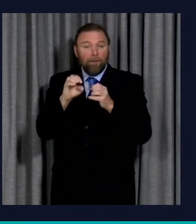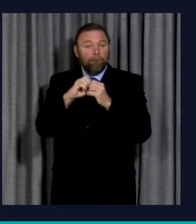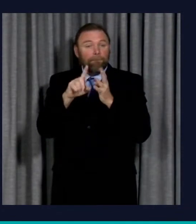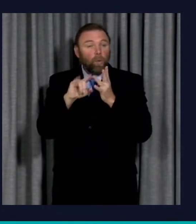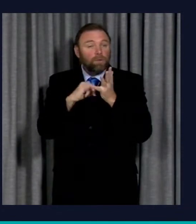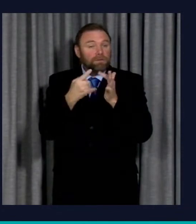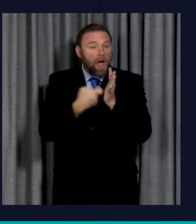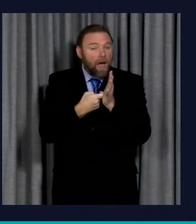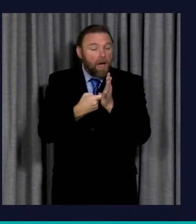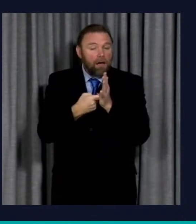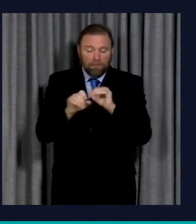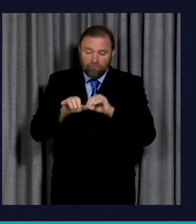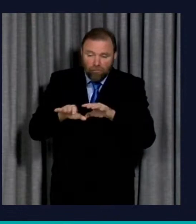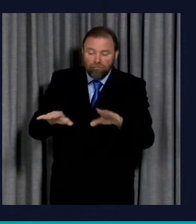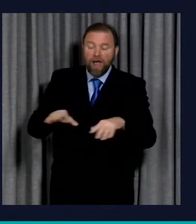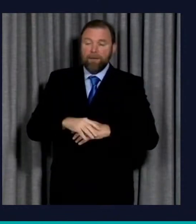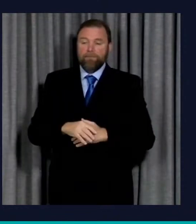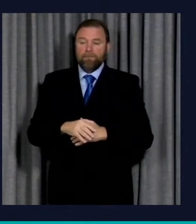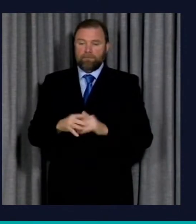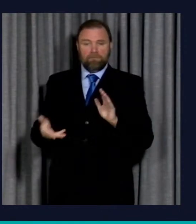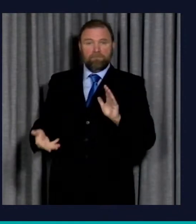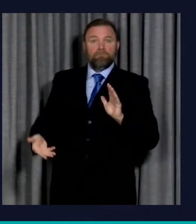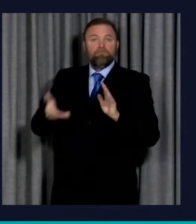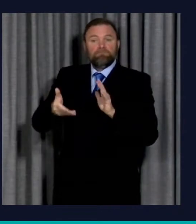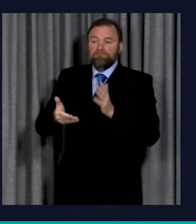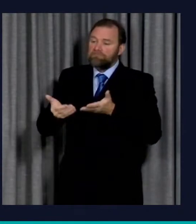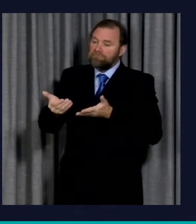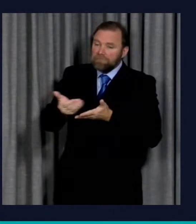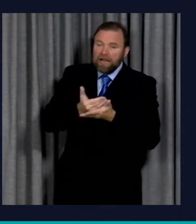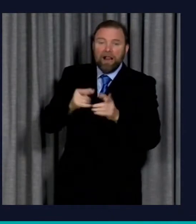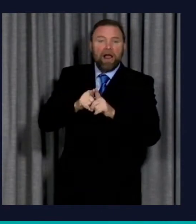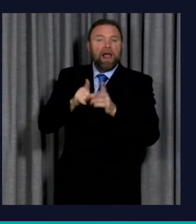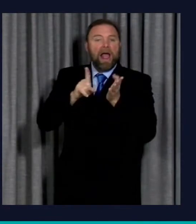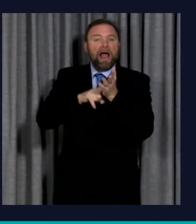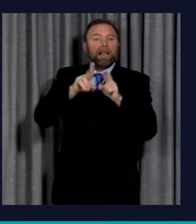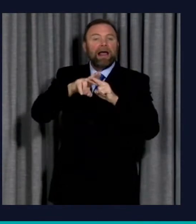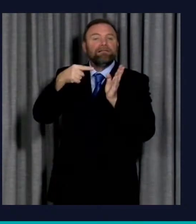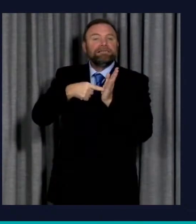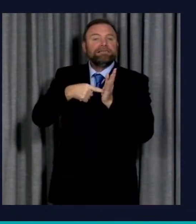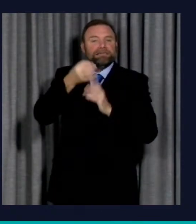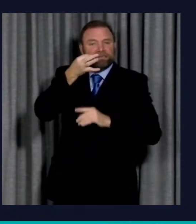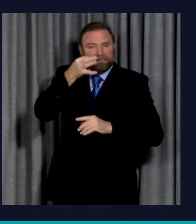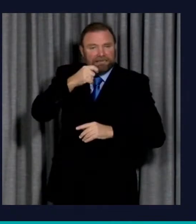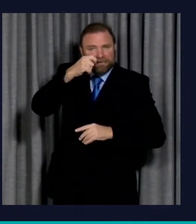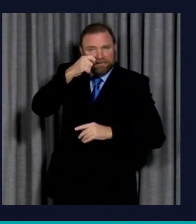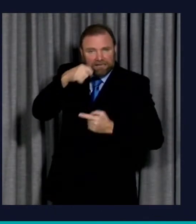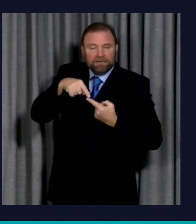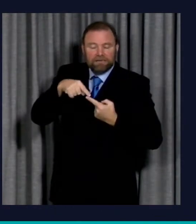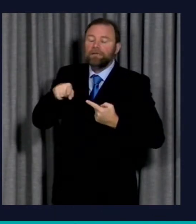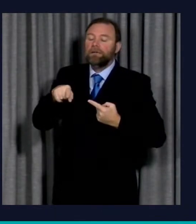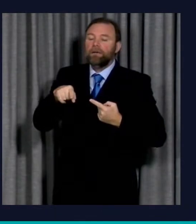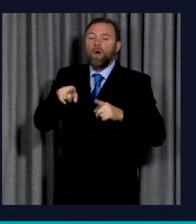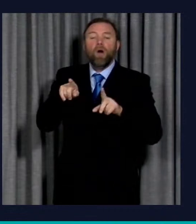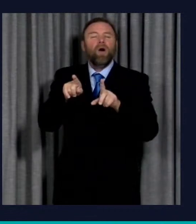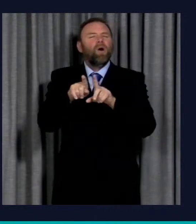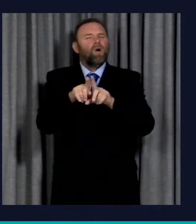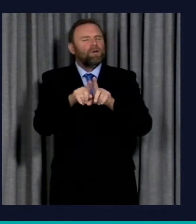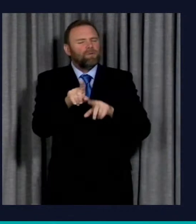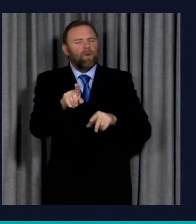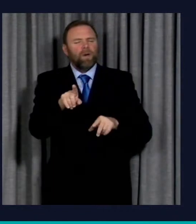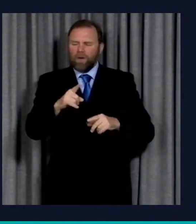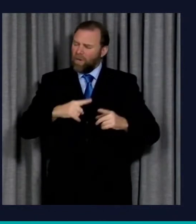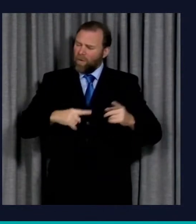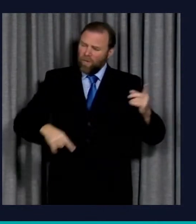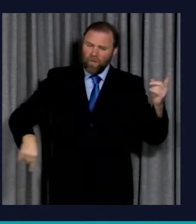of the availability of additional protections like the lateral flow tests, and because we have all